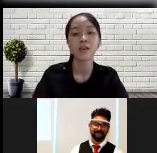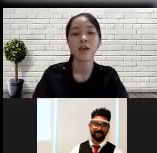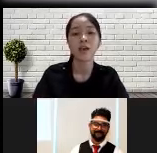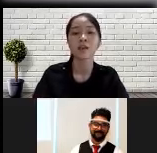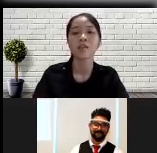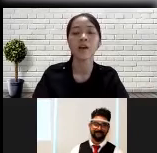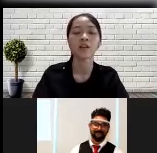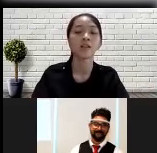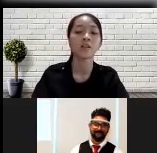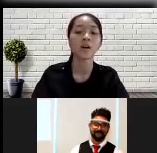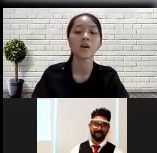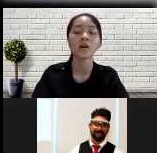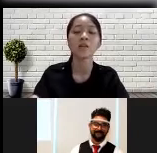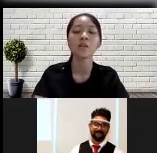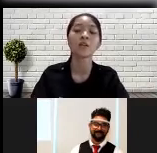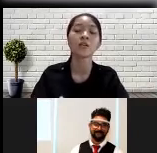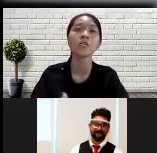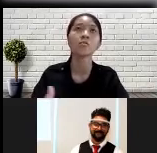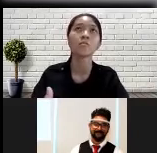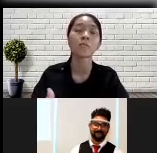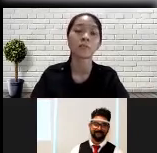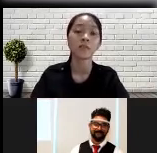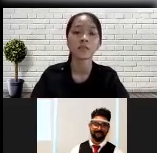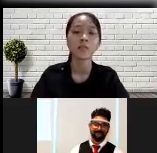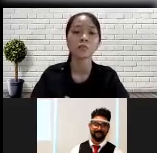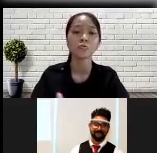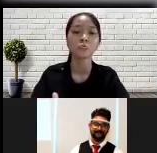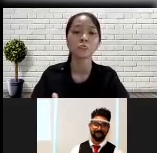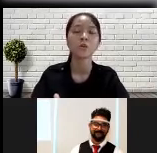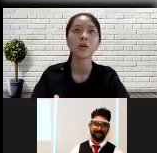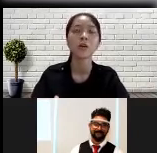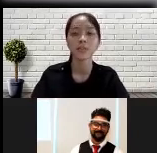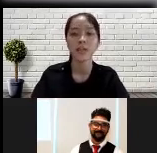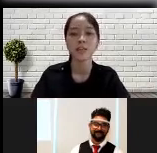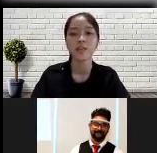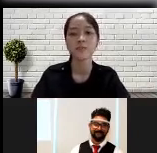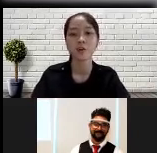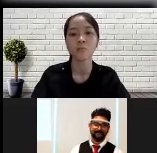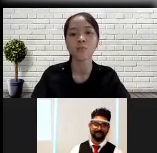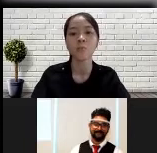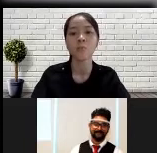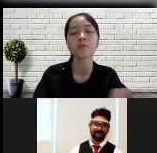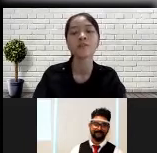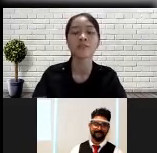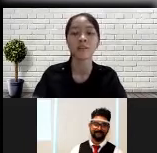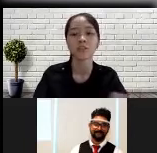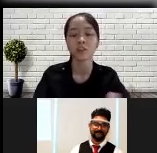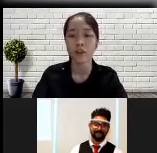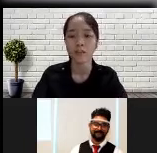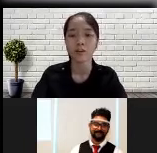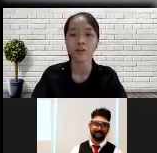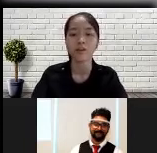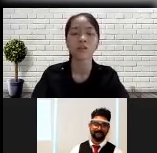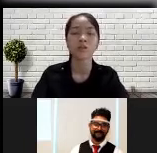measurement and the analytical ability to assess and inform where is the direction